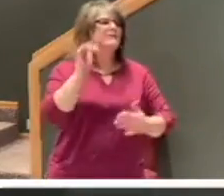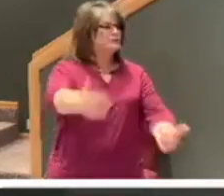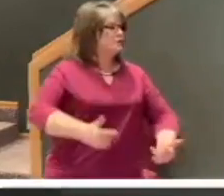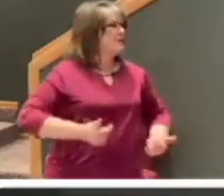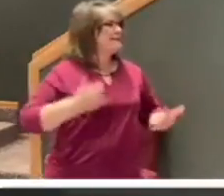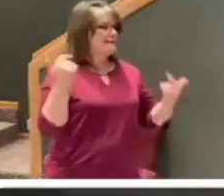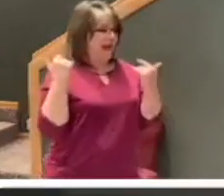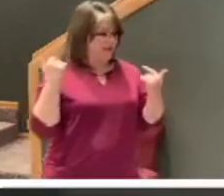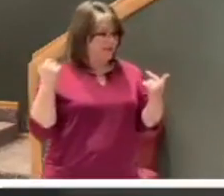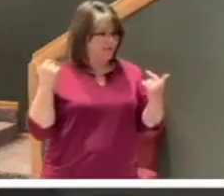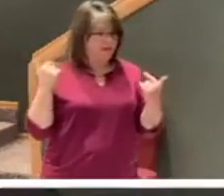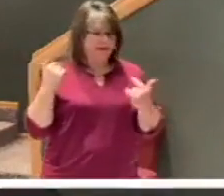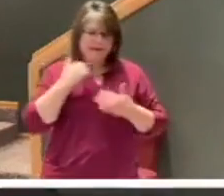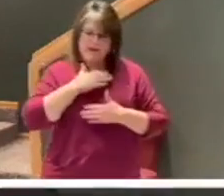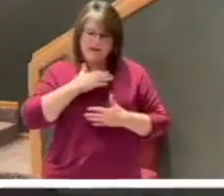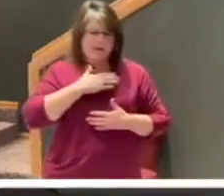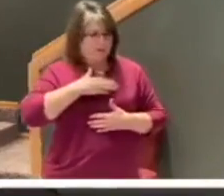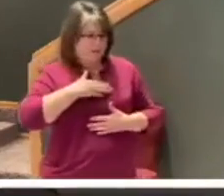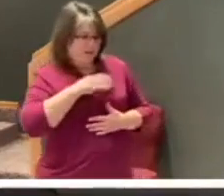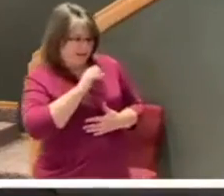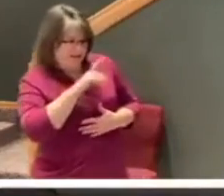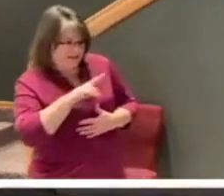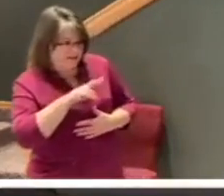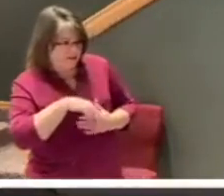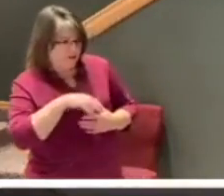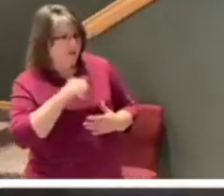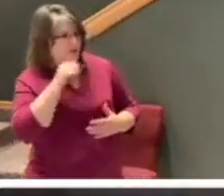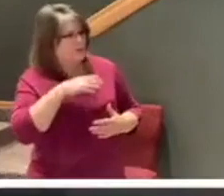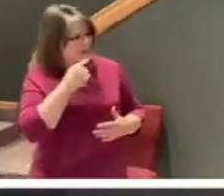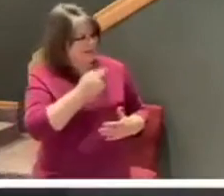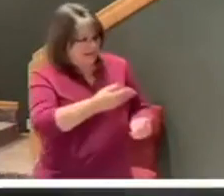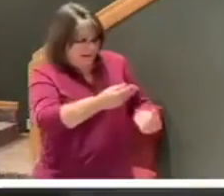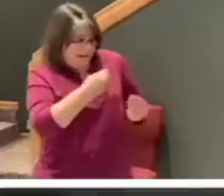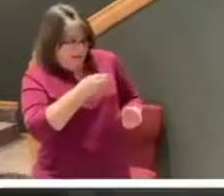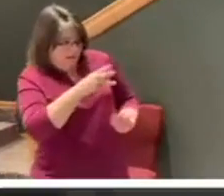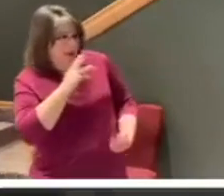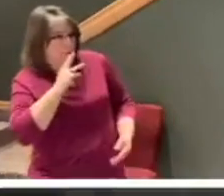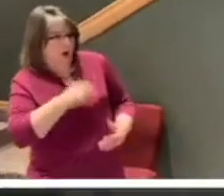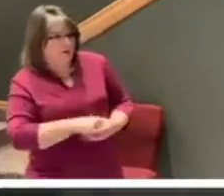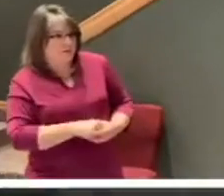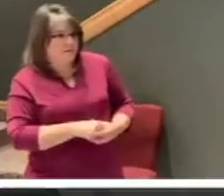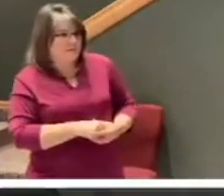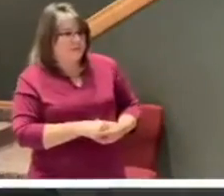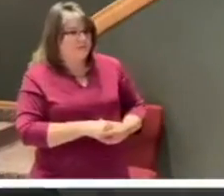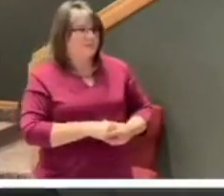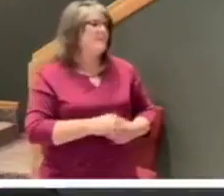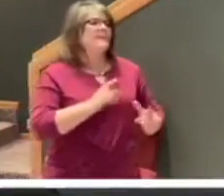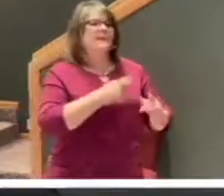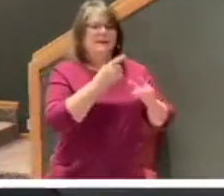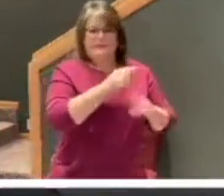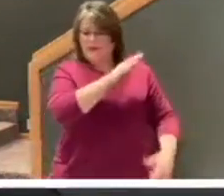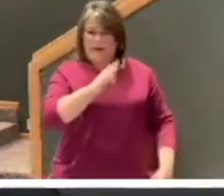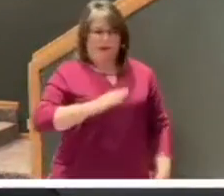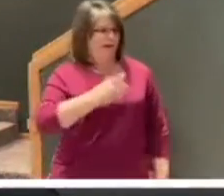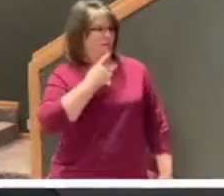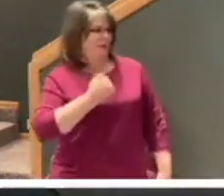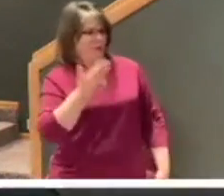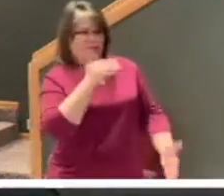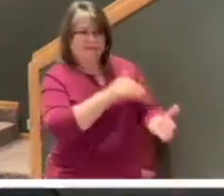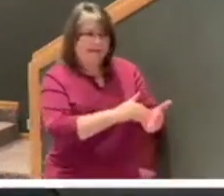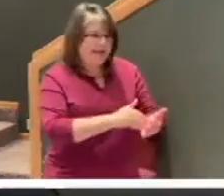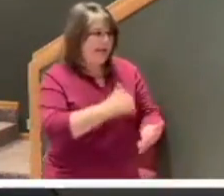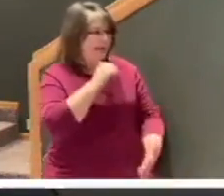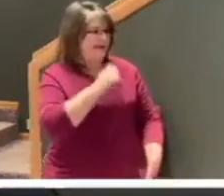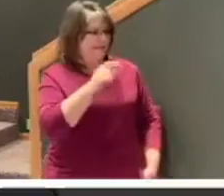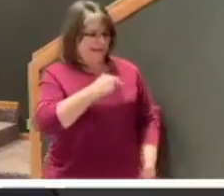life. Please, sir," the woman said, "give me this water then I'll never be thirsty again, and I won't